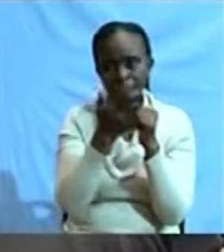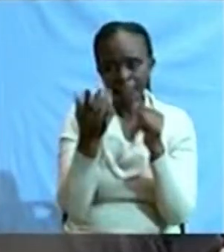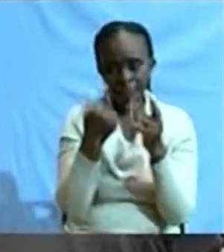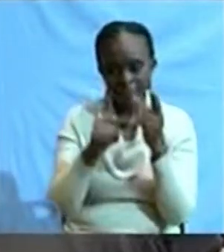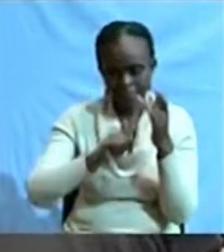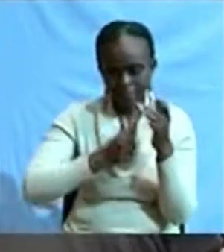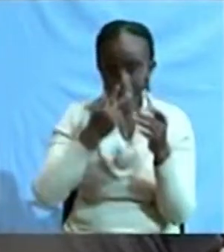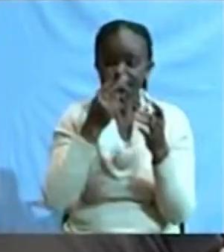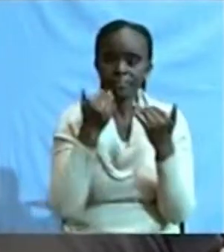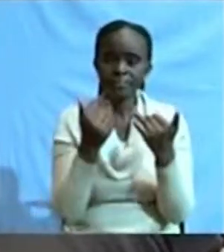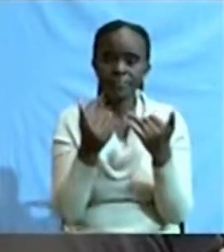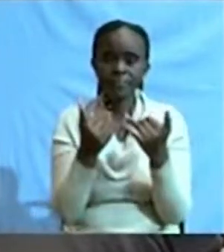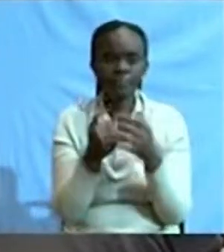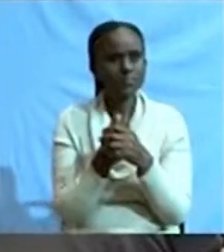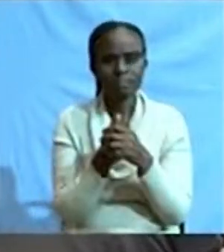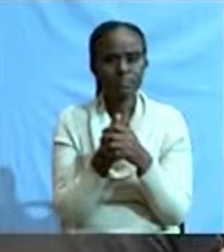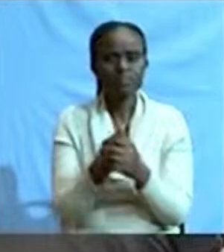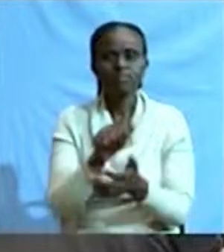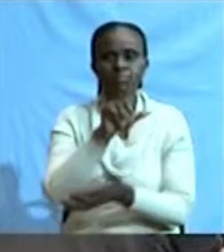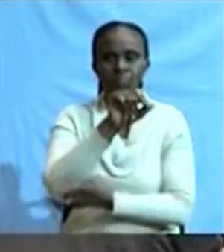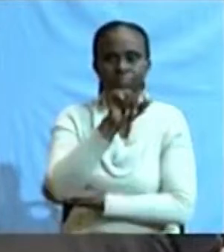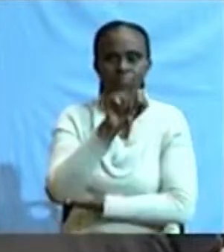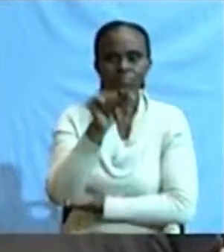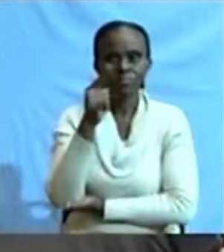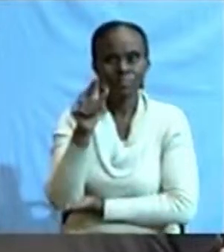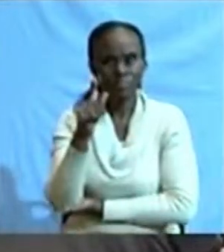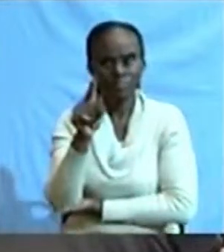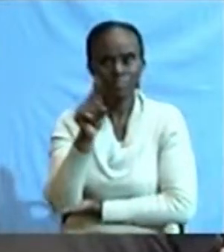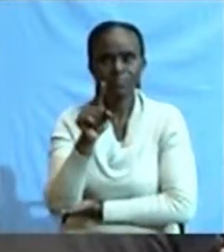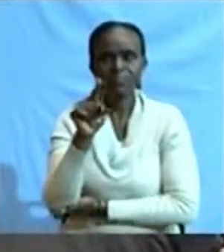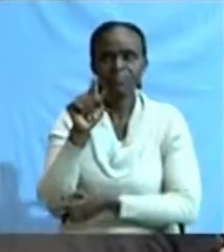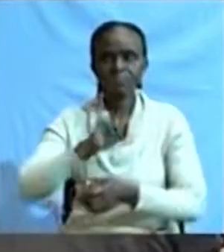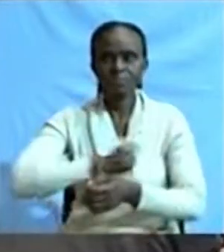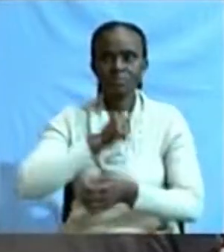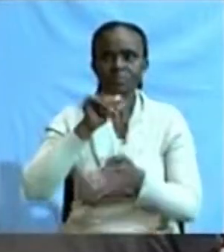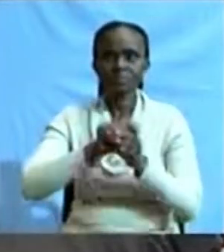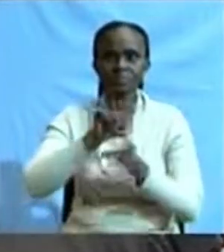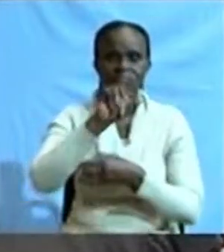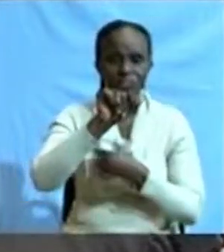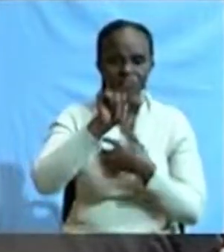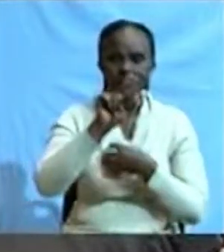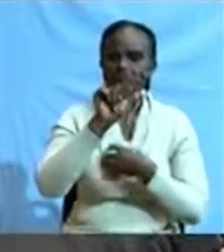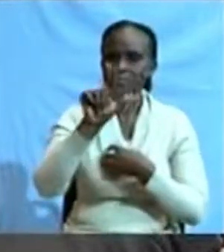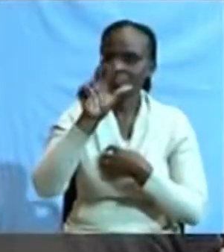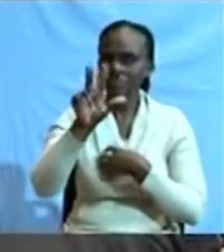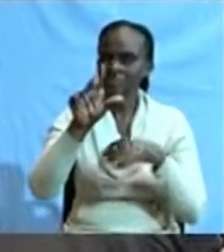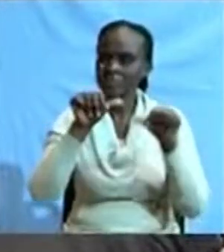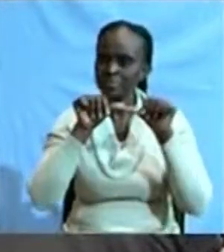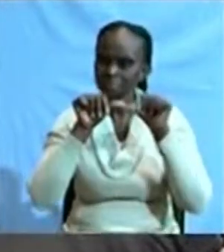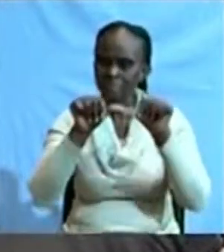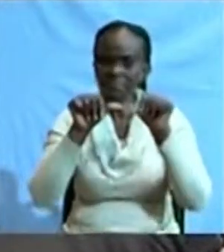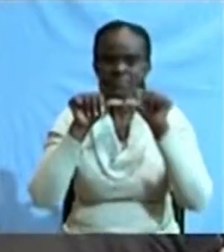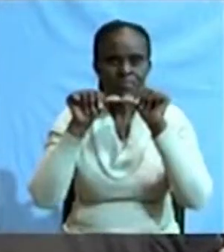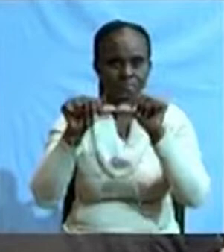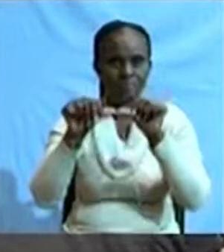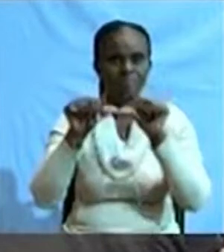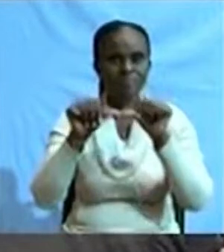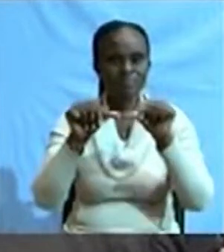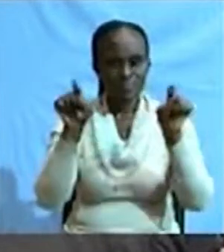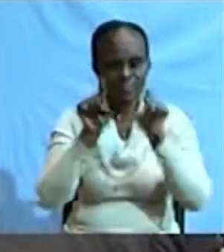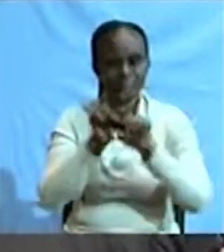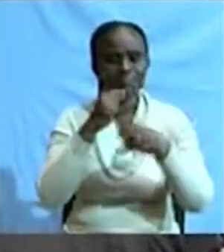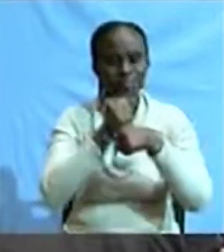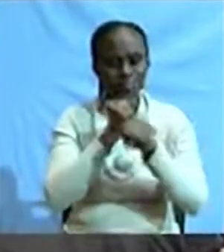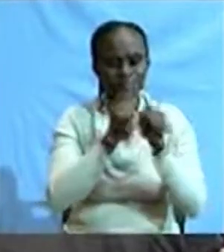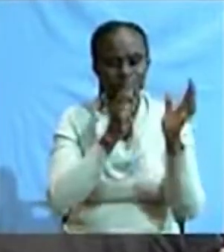at, it's 2021, and we're in 2023. We're still making plans